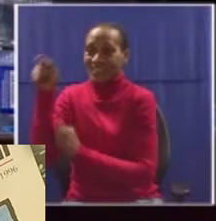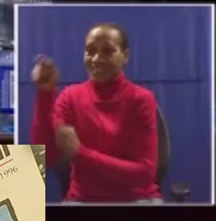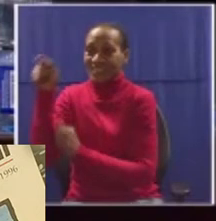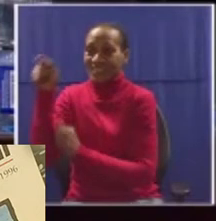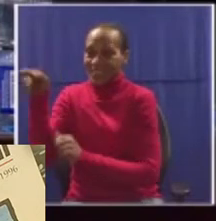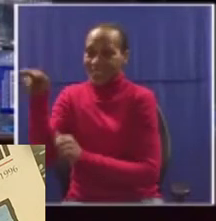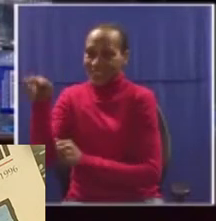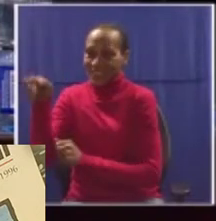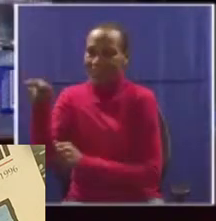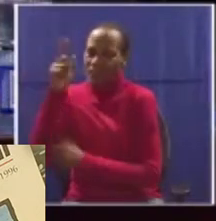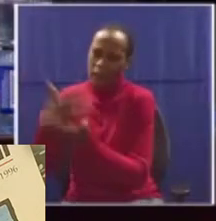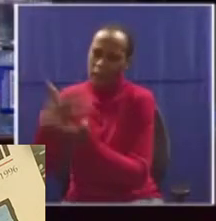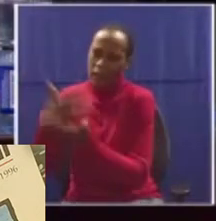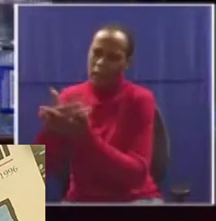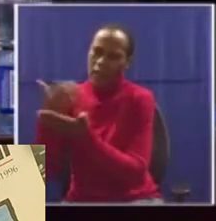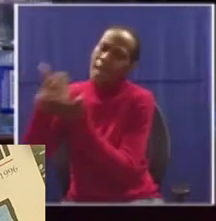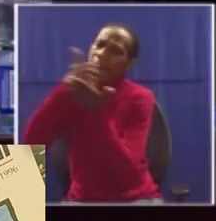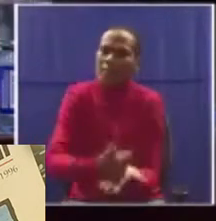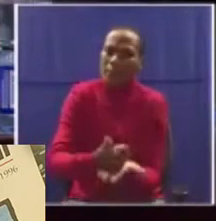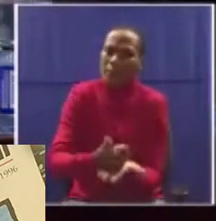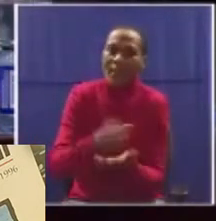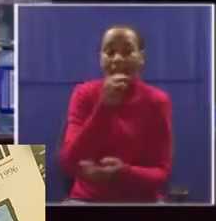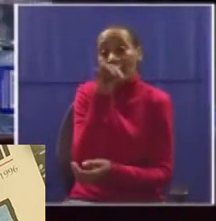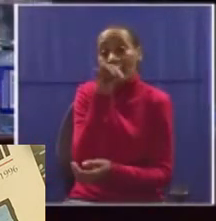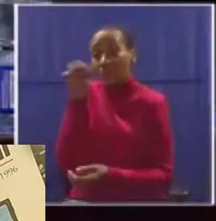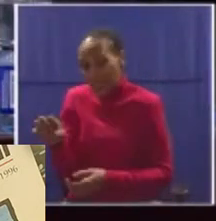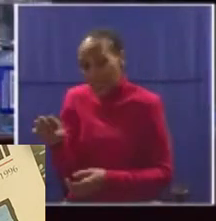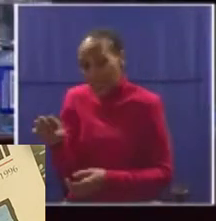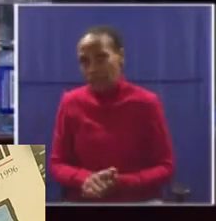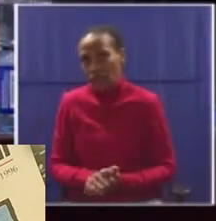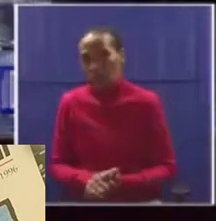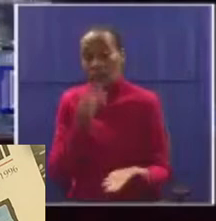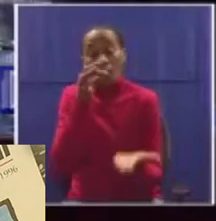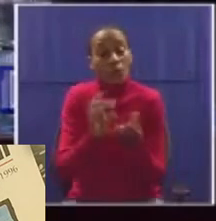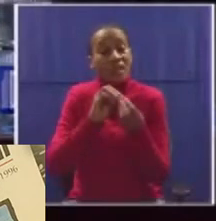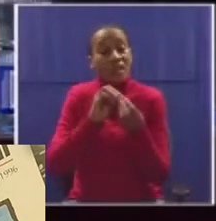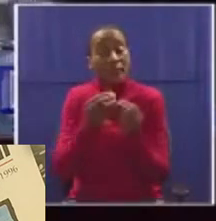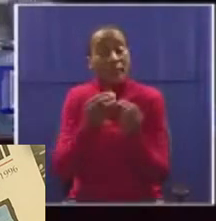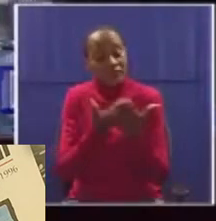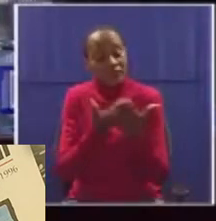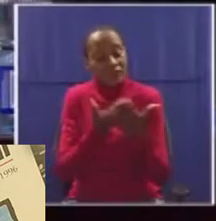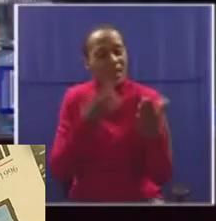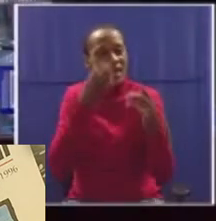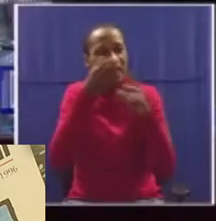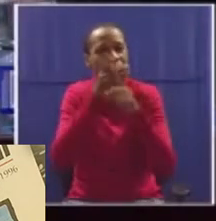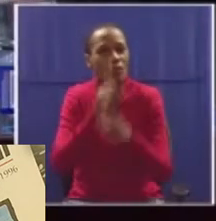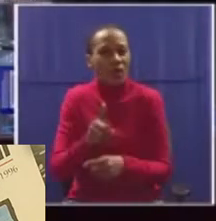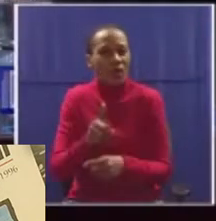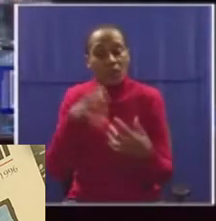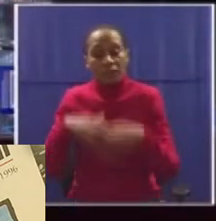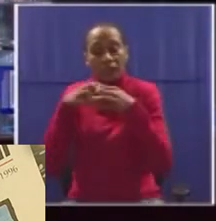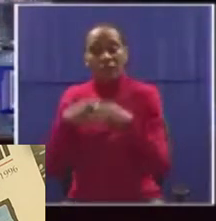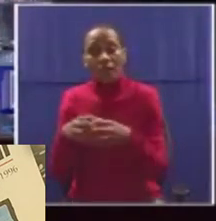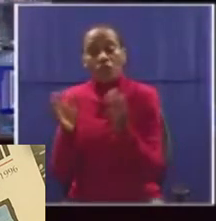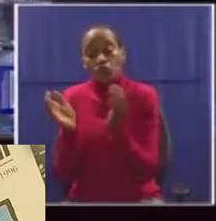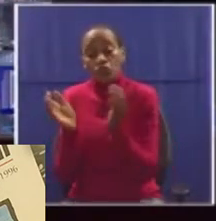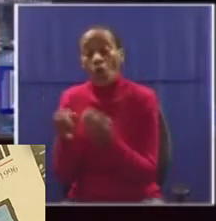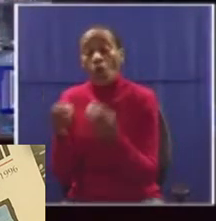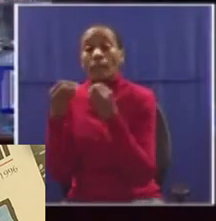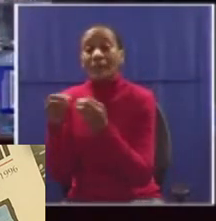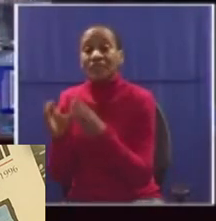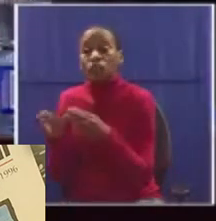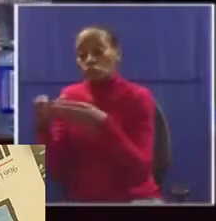smm is suffering the proposed amendments aim to establish the small business commission and the